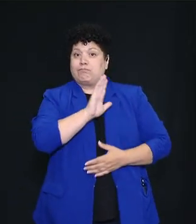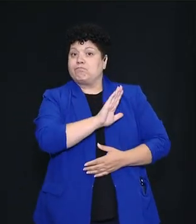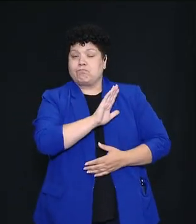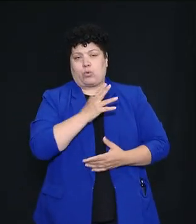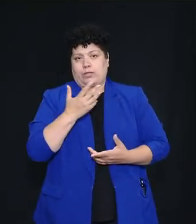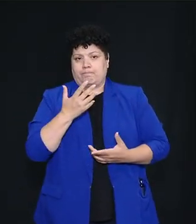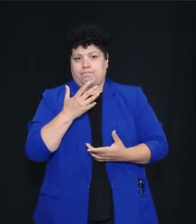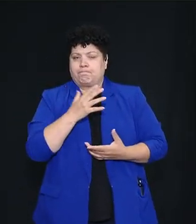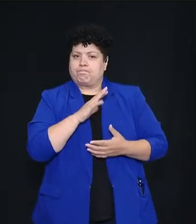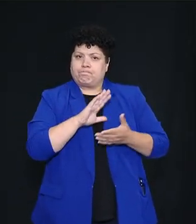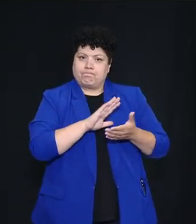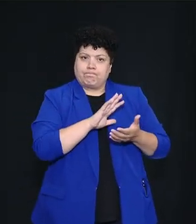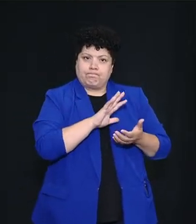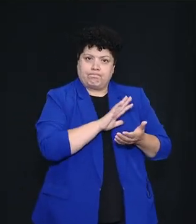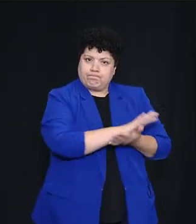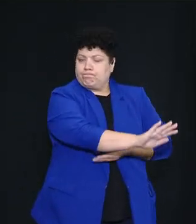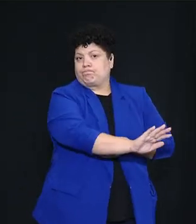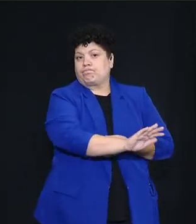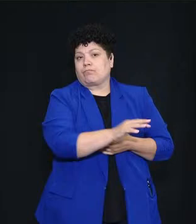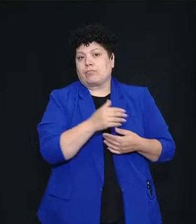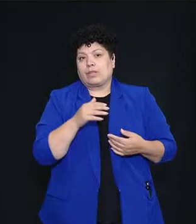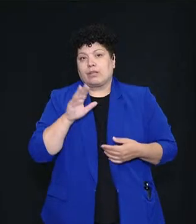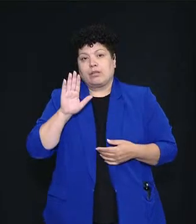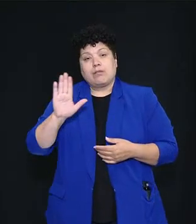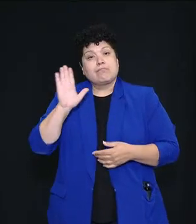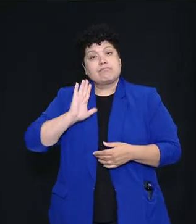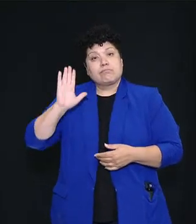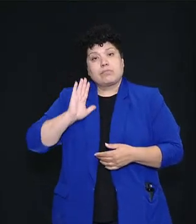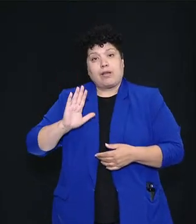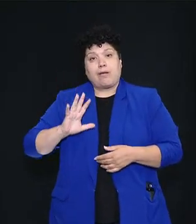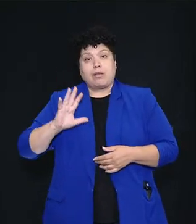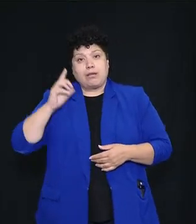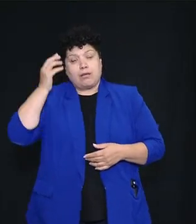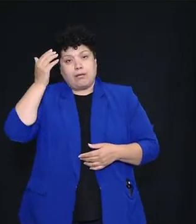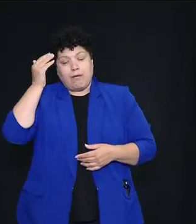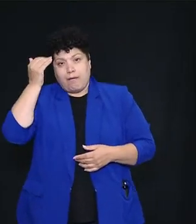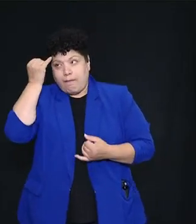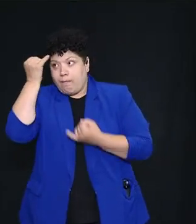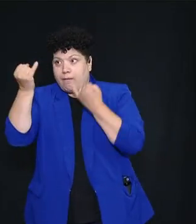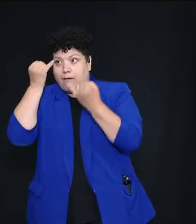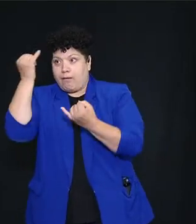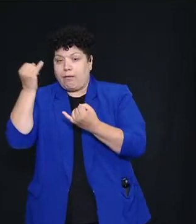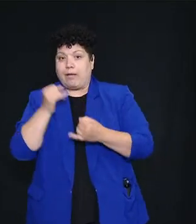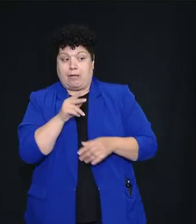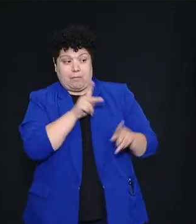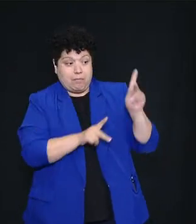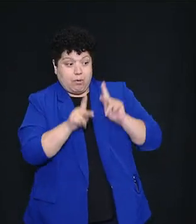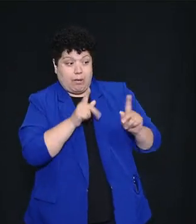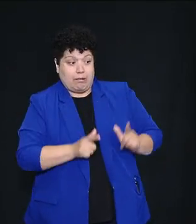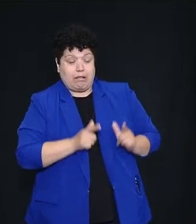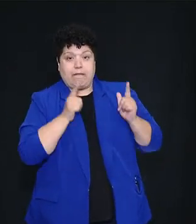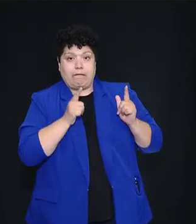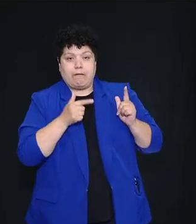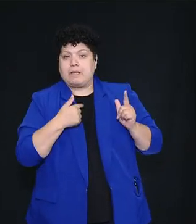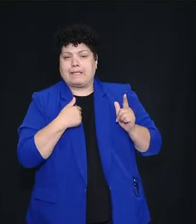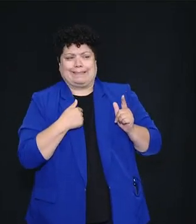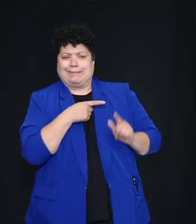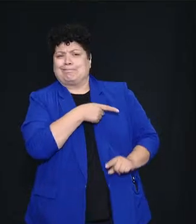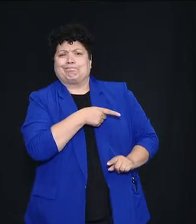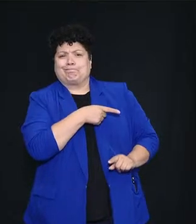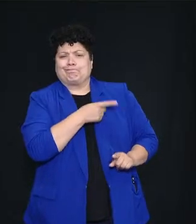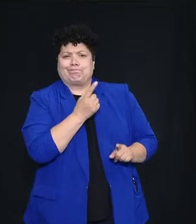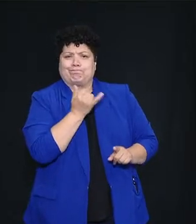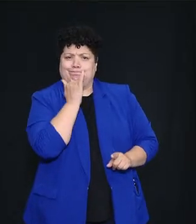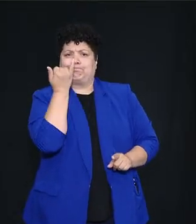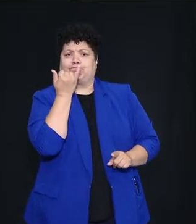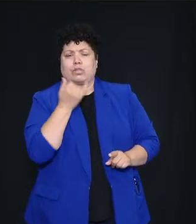mentality disregarded the concrete life of people and imposed certain predetermined cultural